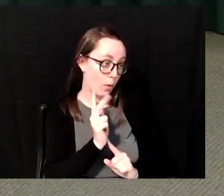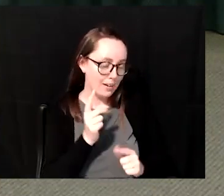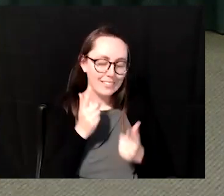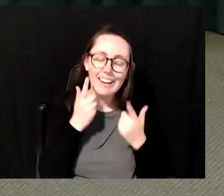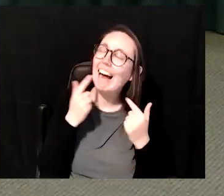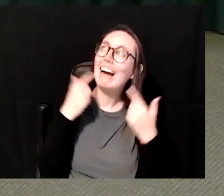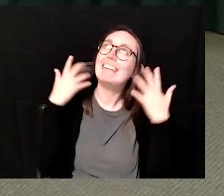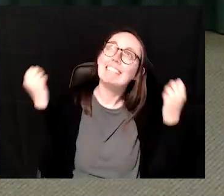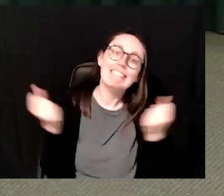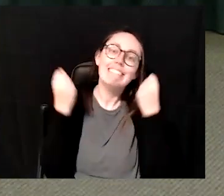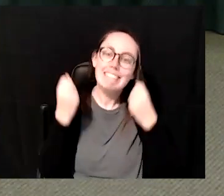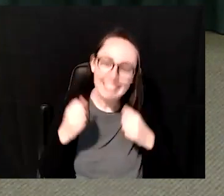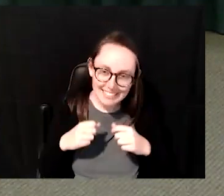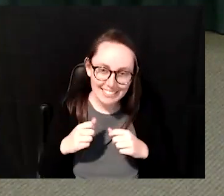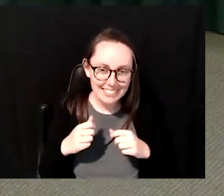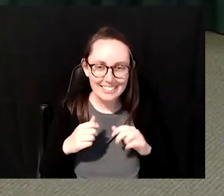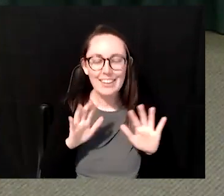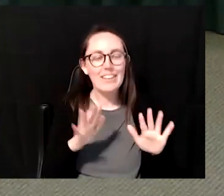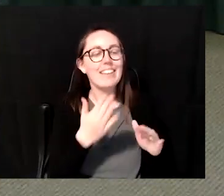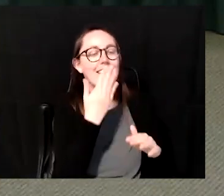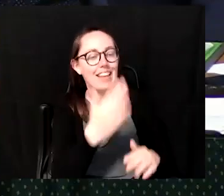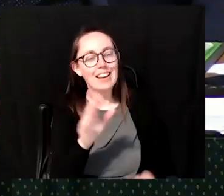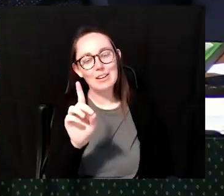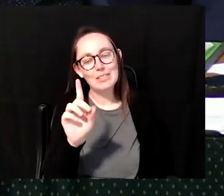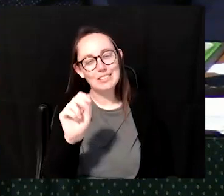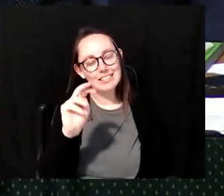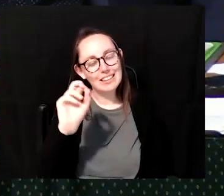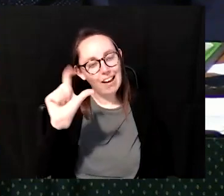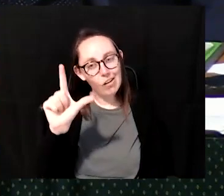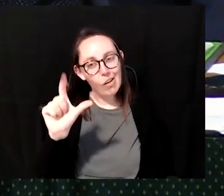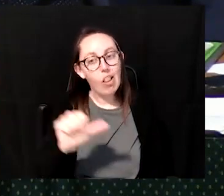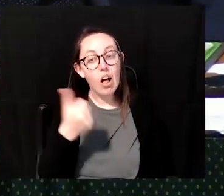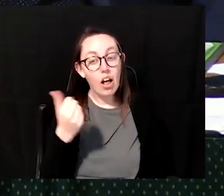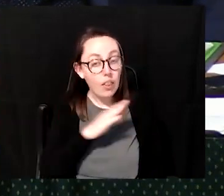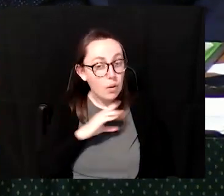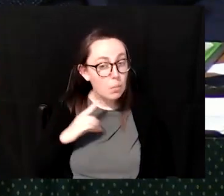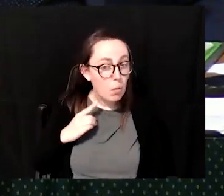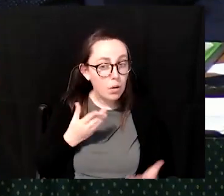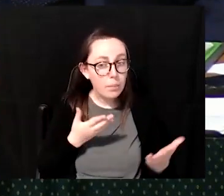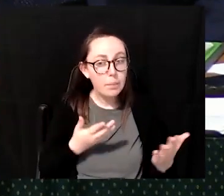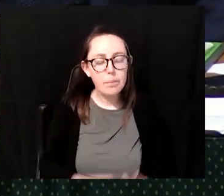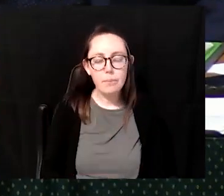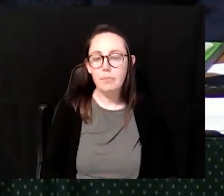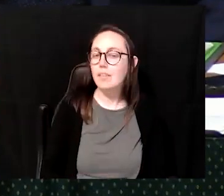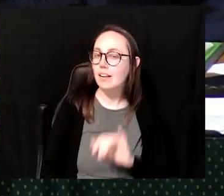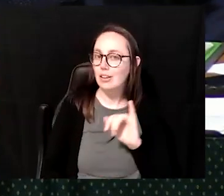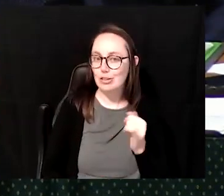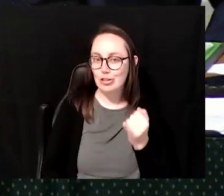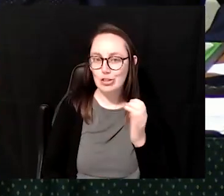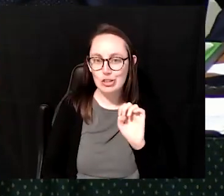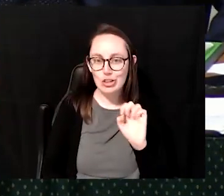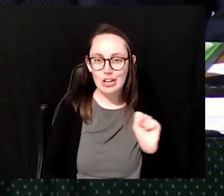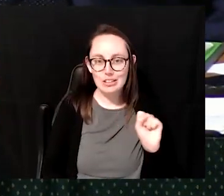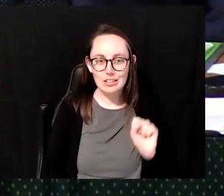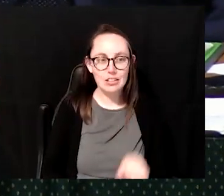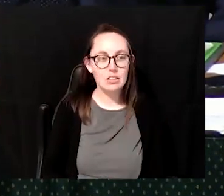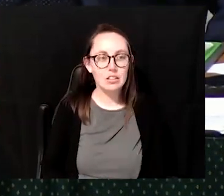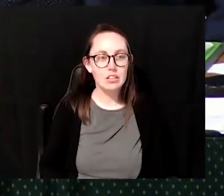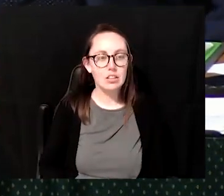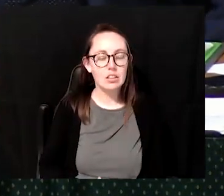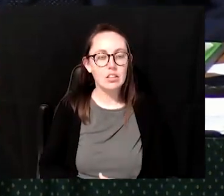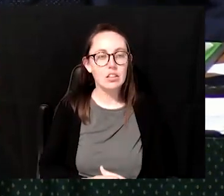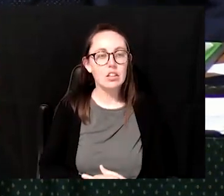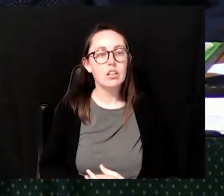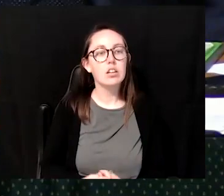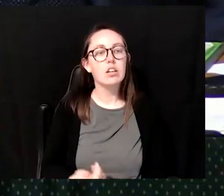guests had her hand up first sure um so we have talked about safety